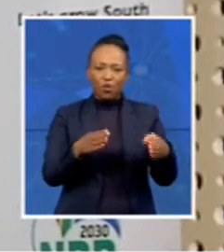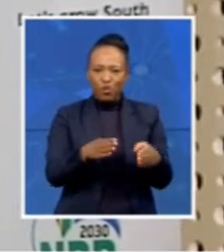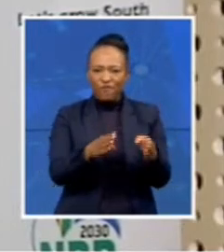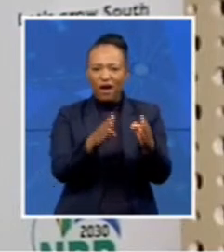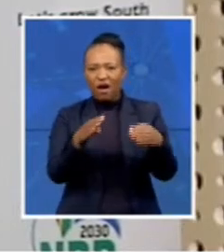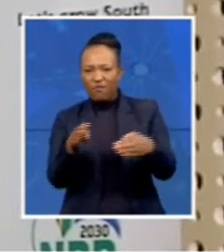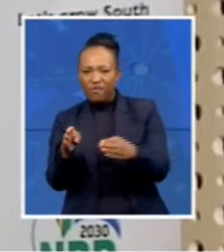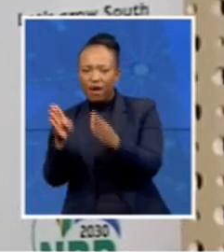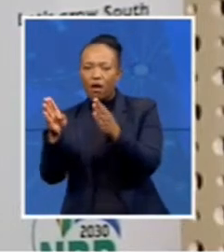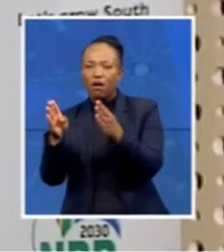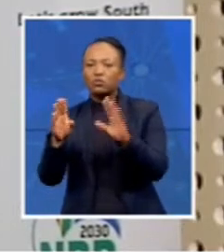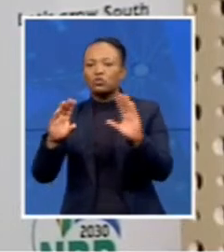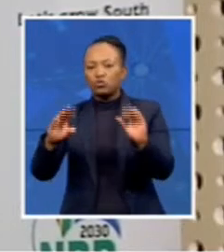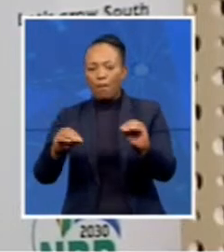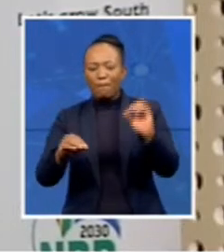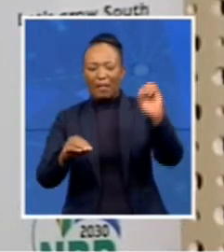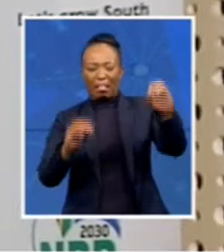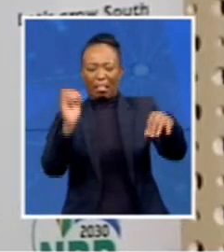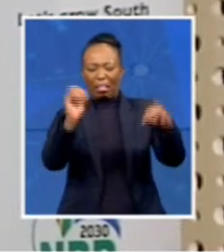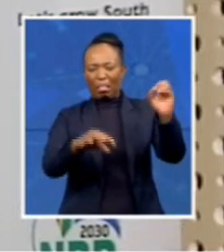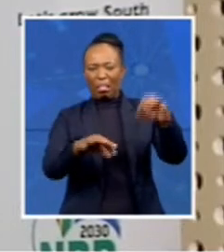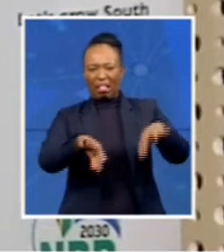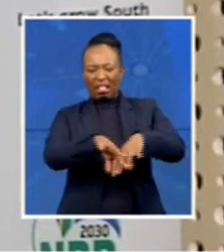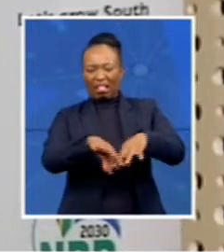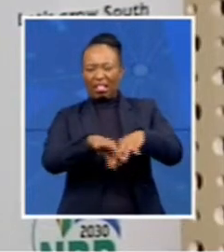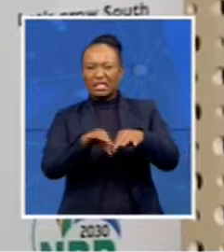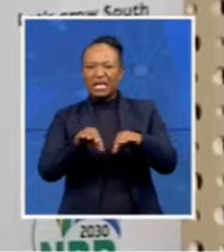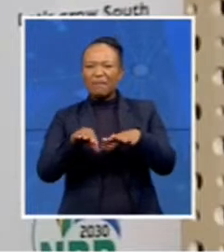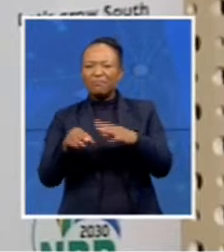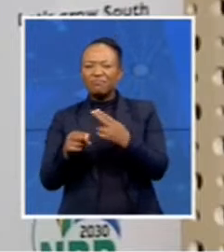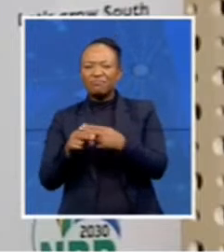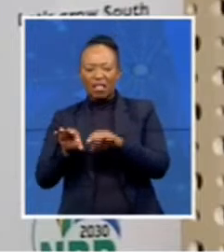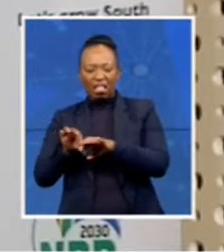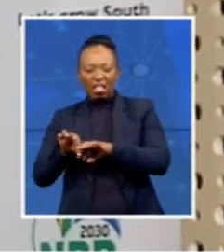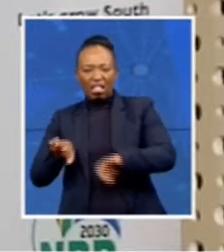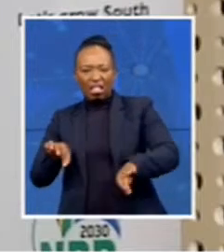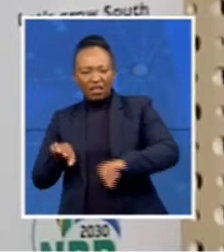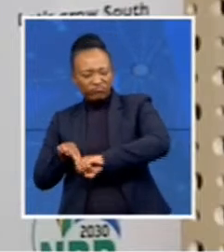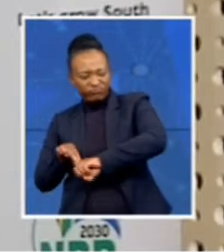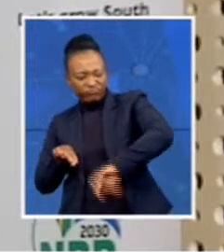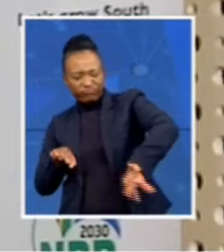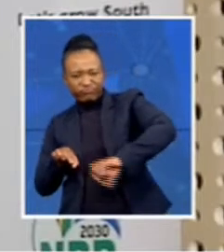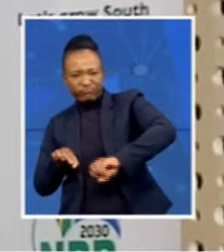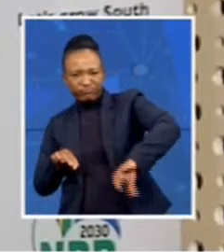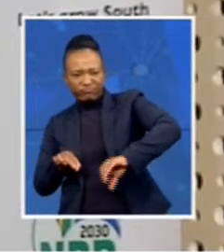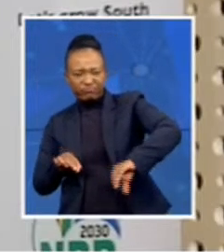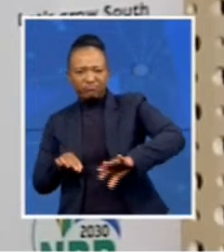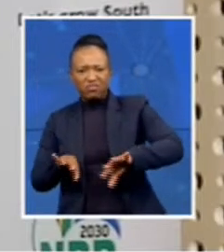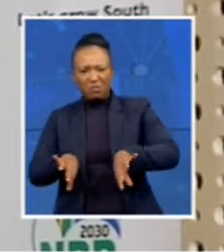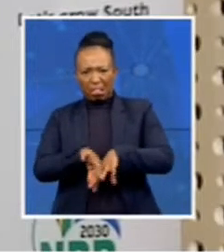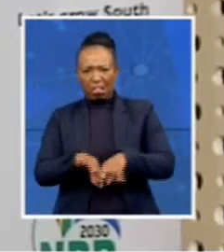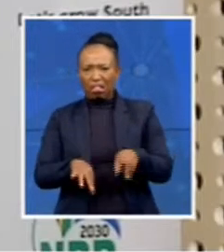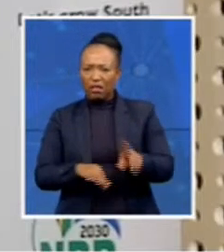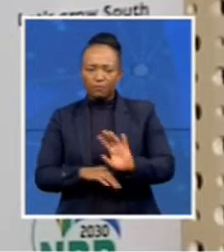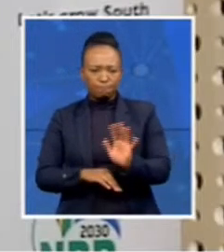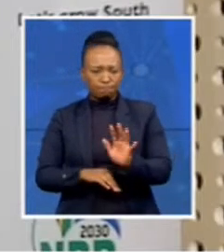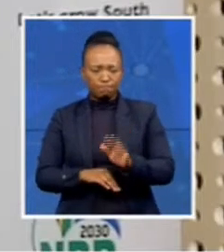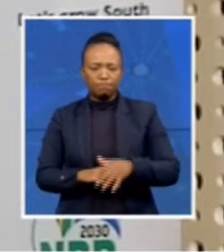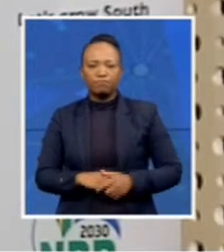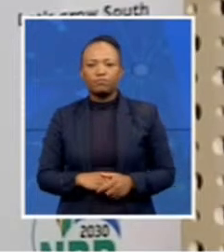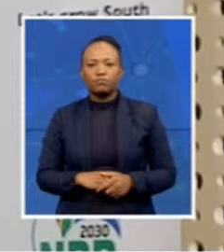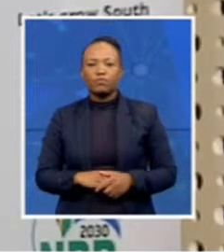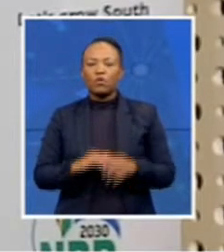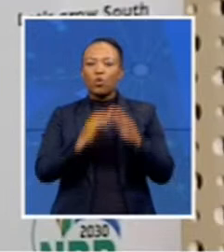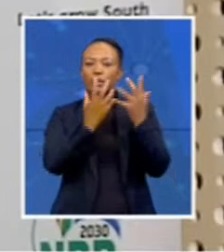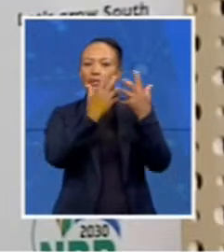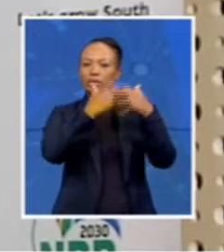going. The objectives of the task team are to coordinate and integrate efforts for management of water